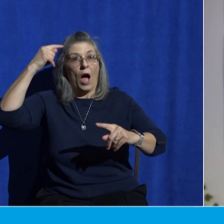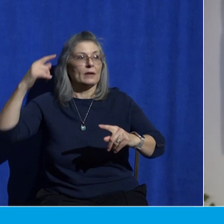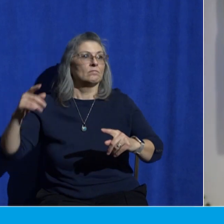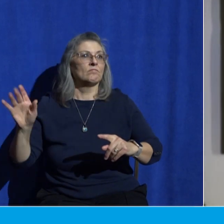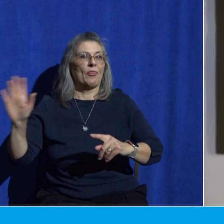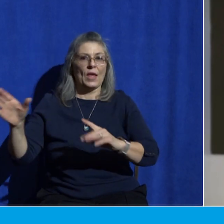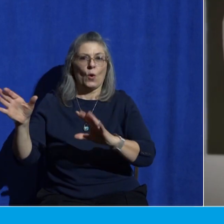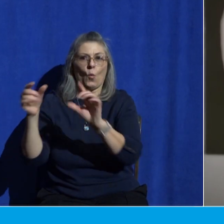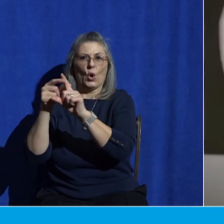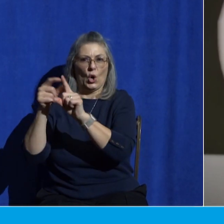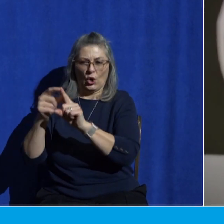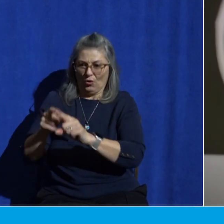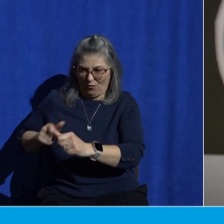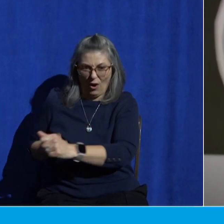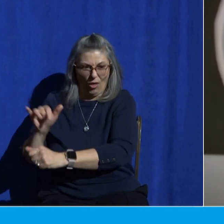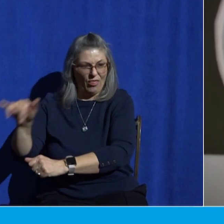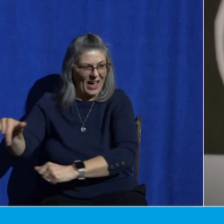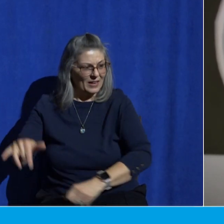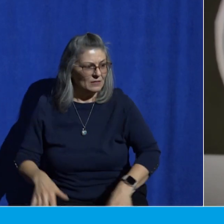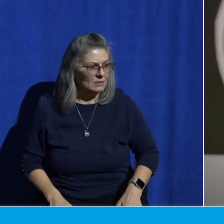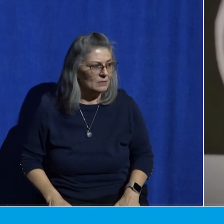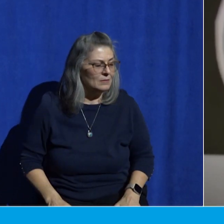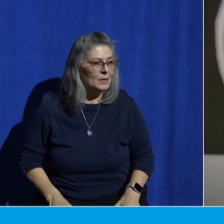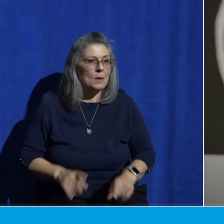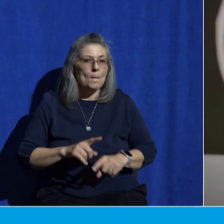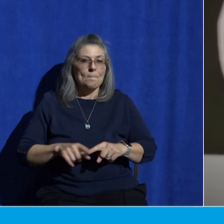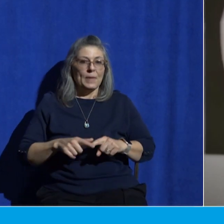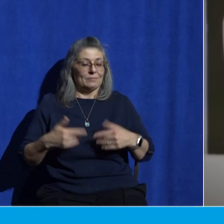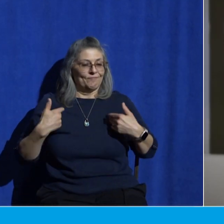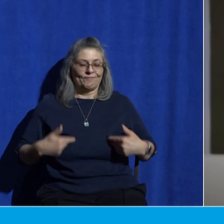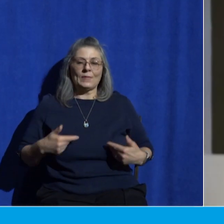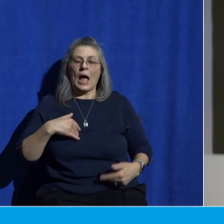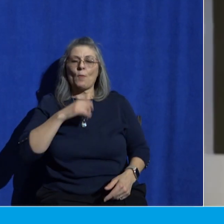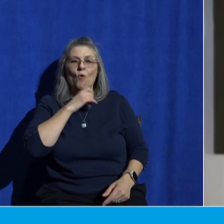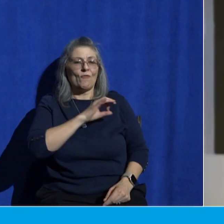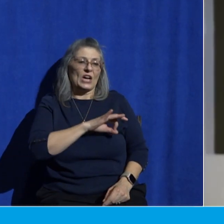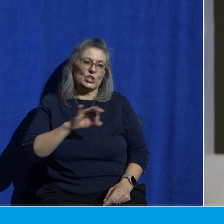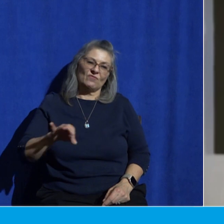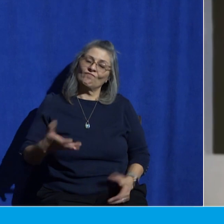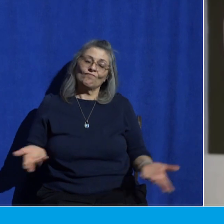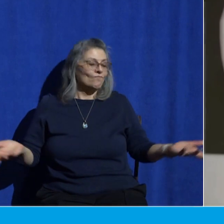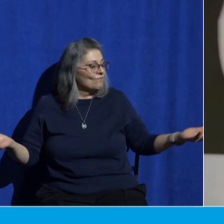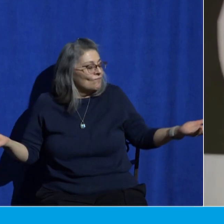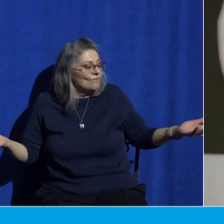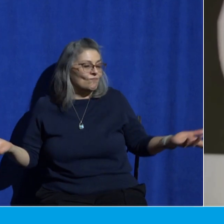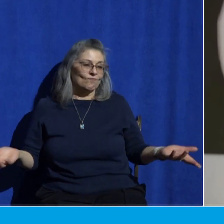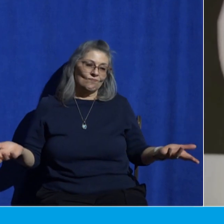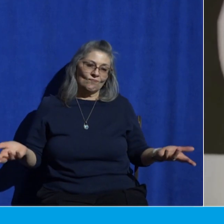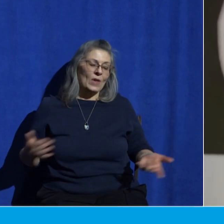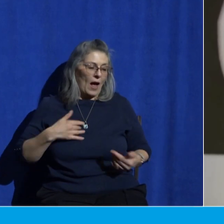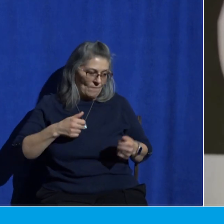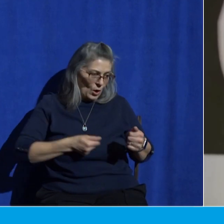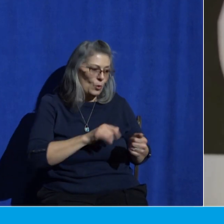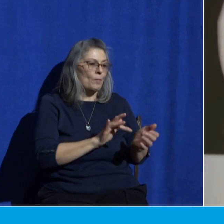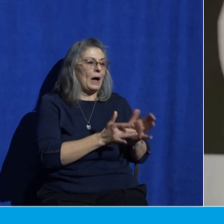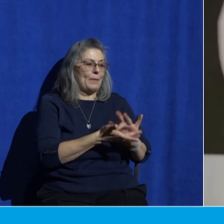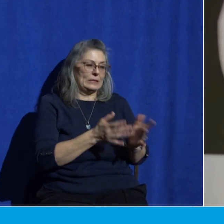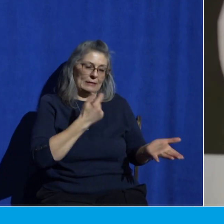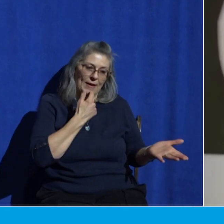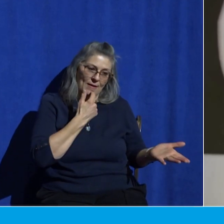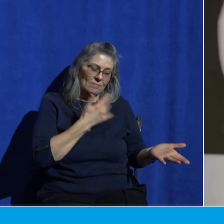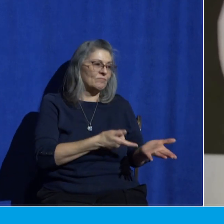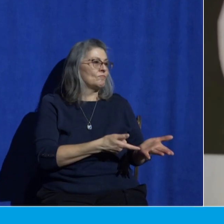say, I'm old-fashioned. I'm still holding to that old book, and I'm going, yes.